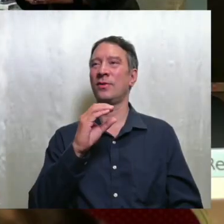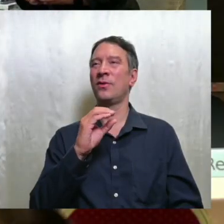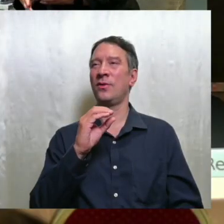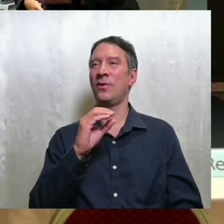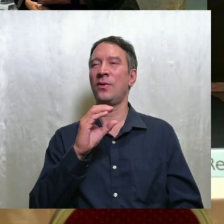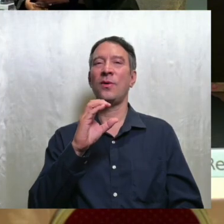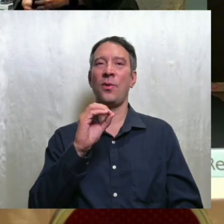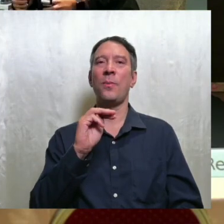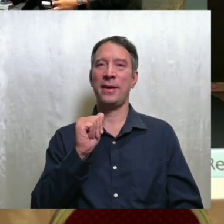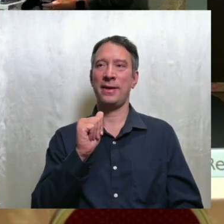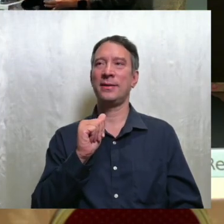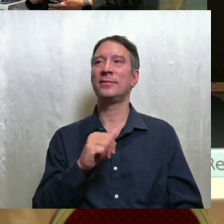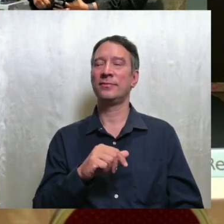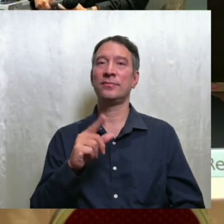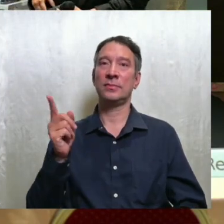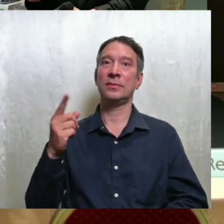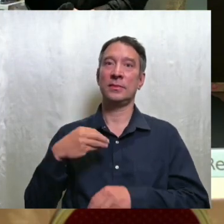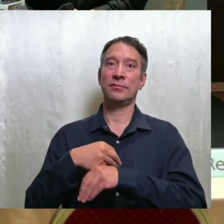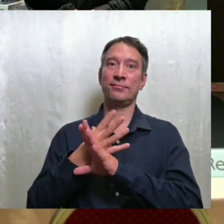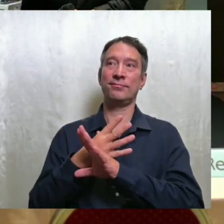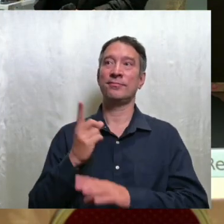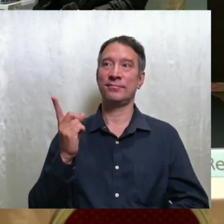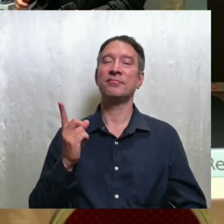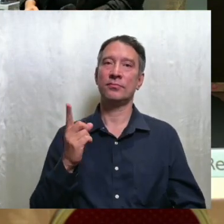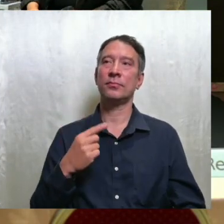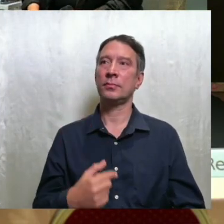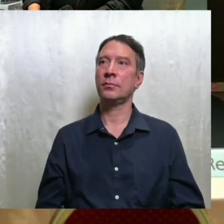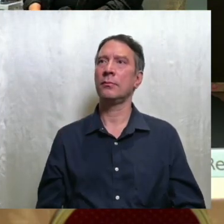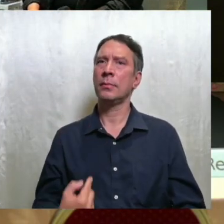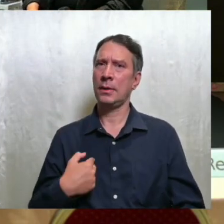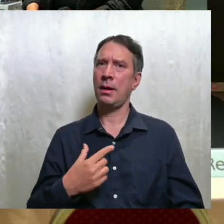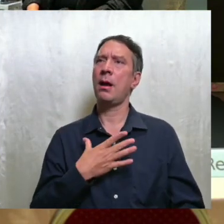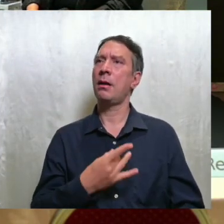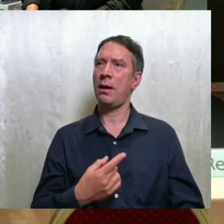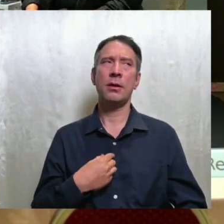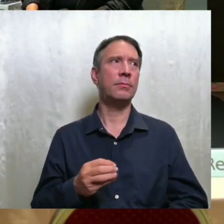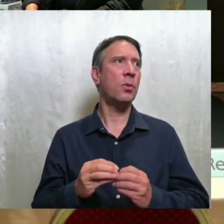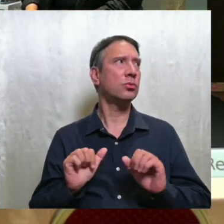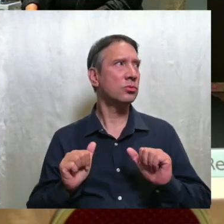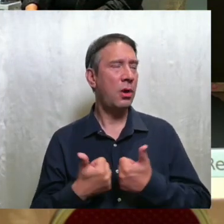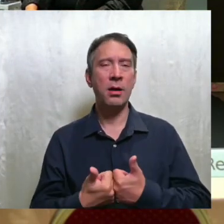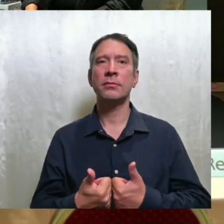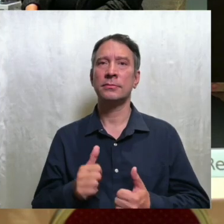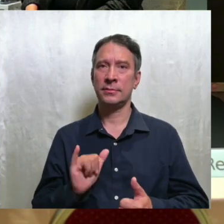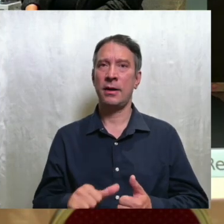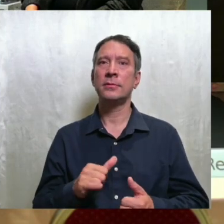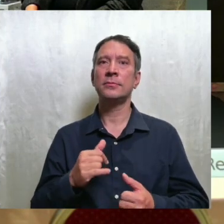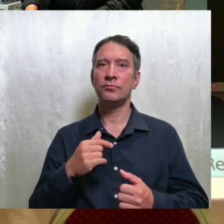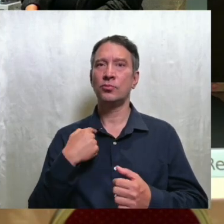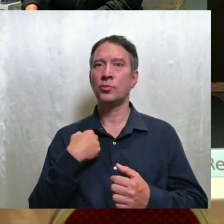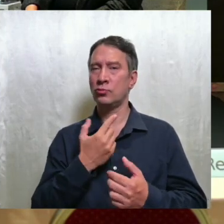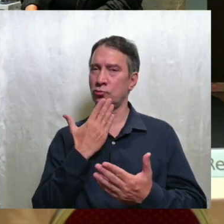really liked how you highlighted the challenges around promoting lifelong learning, which you mentioned include